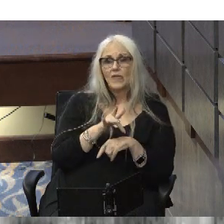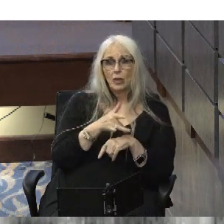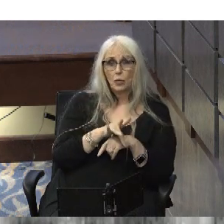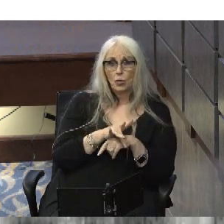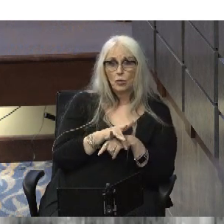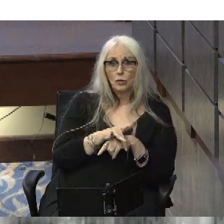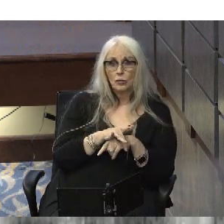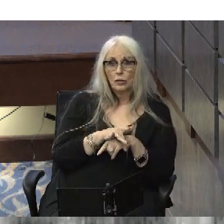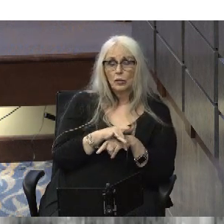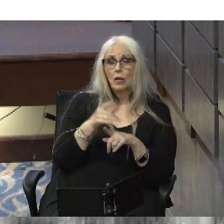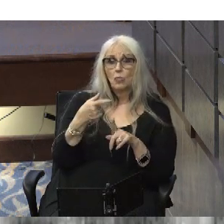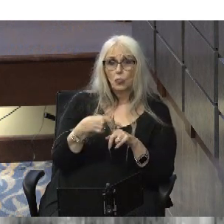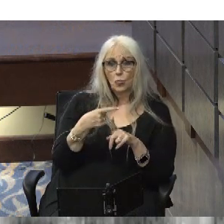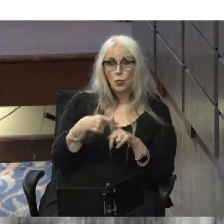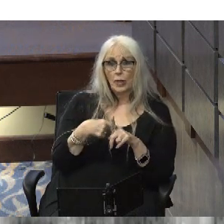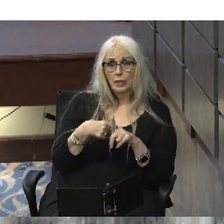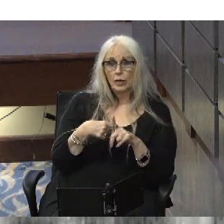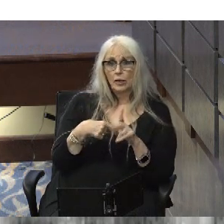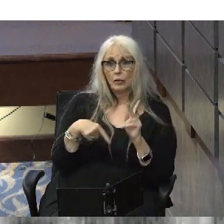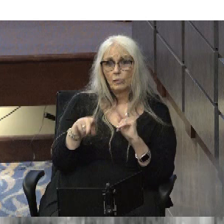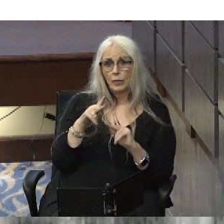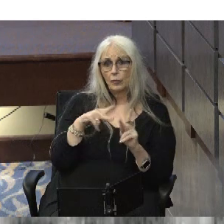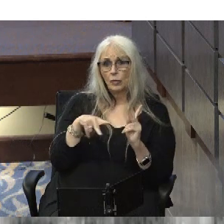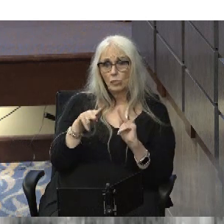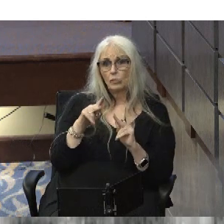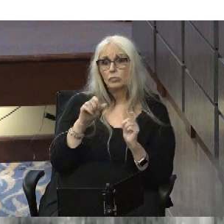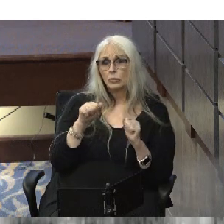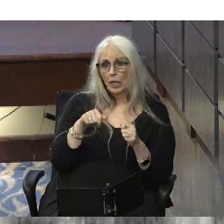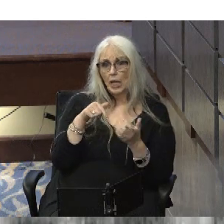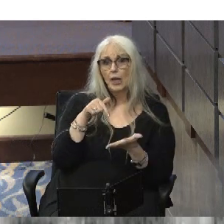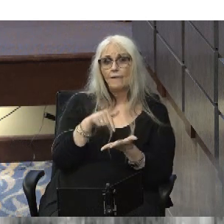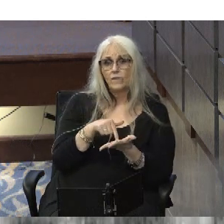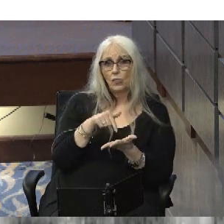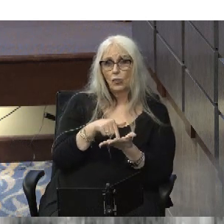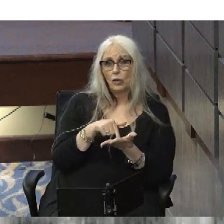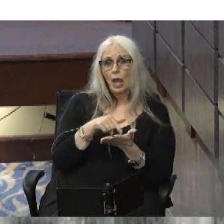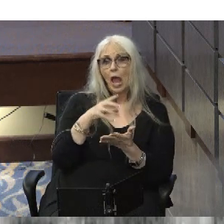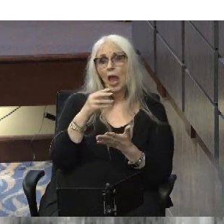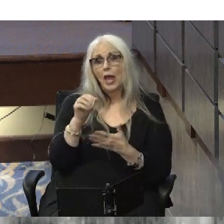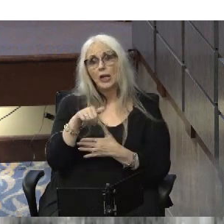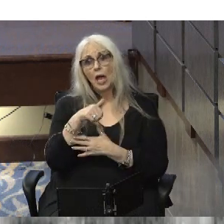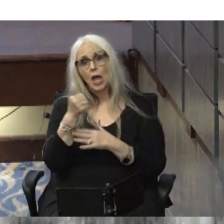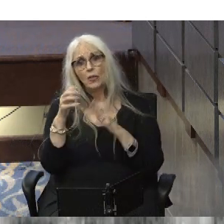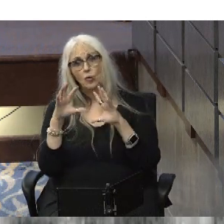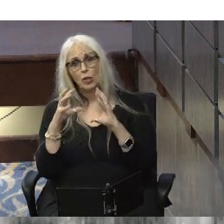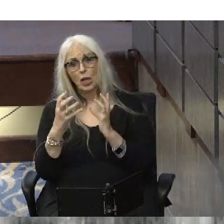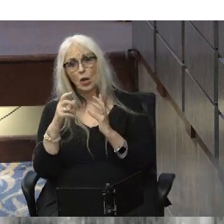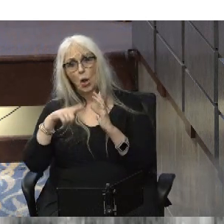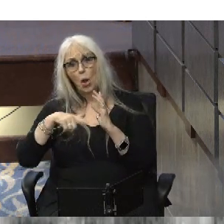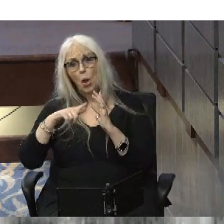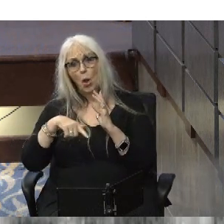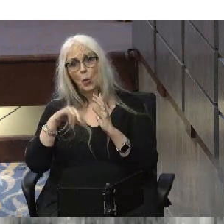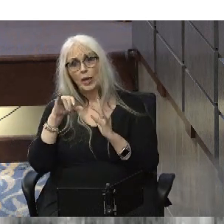at rents that persons who are extremely low income could afford. In that other category of very low income,